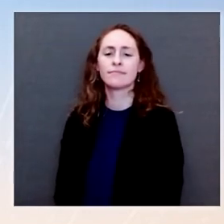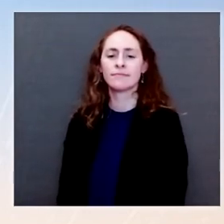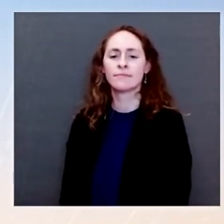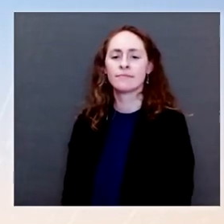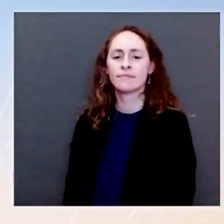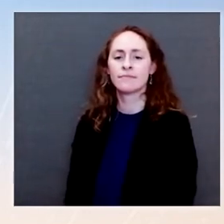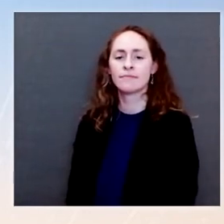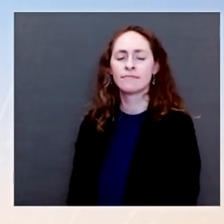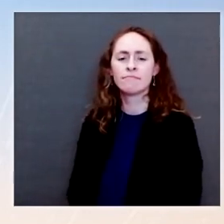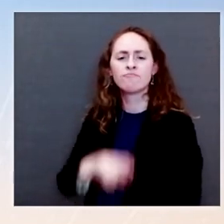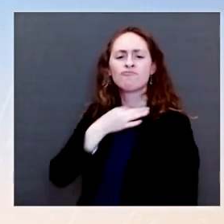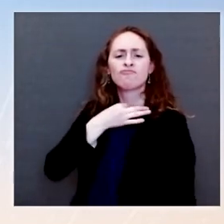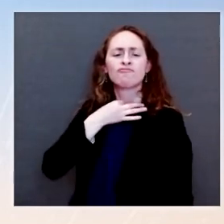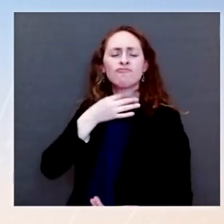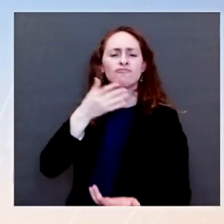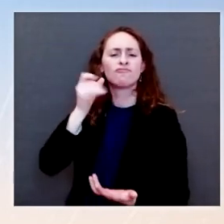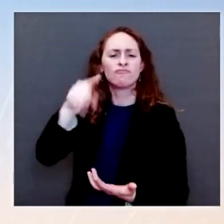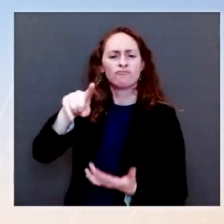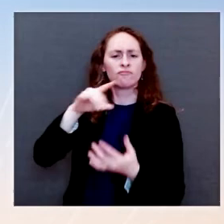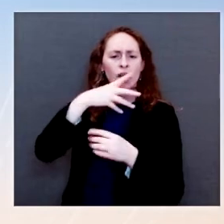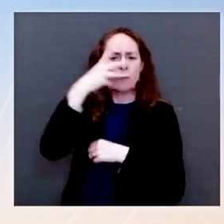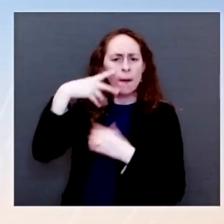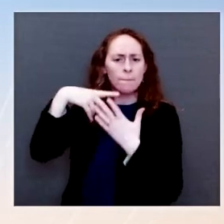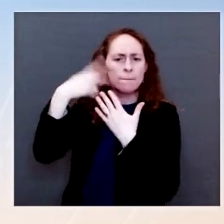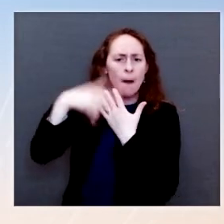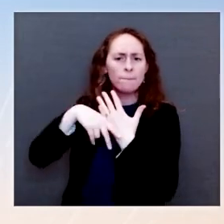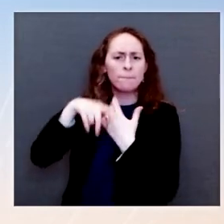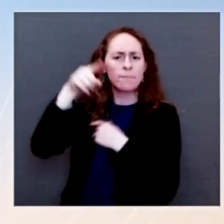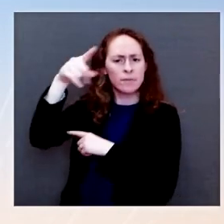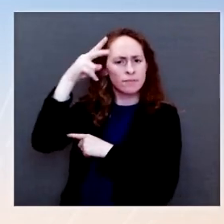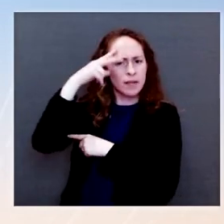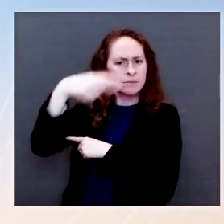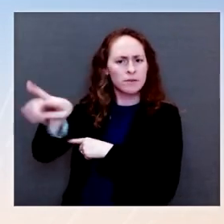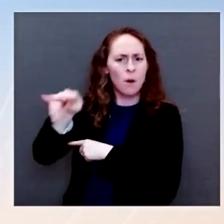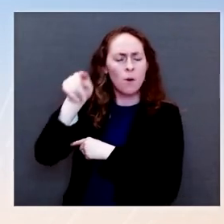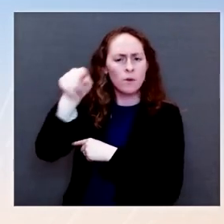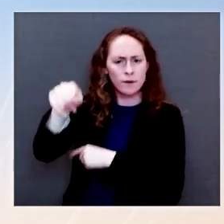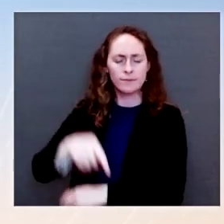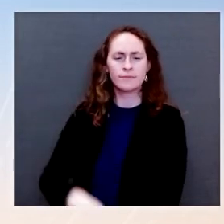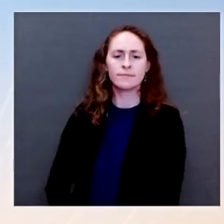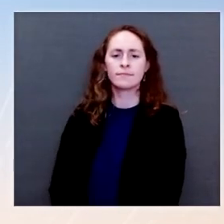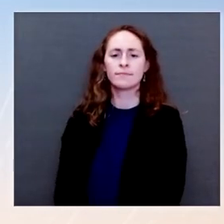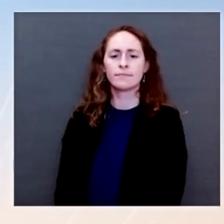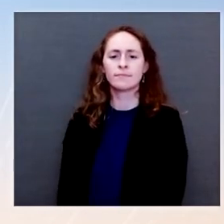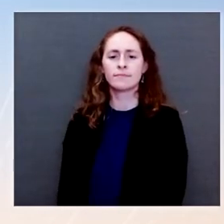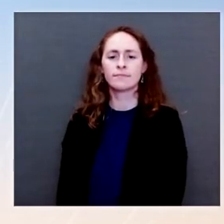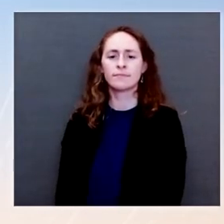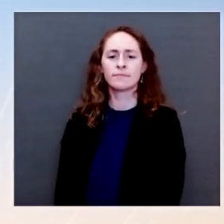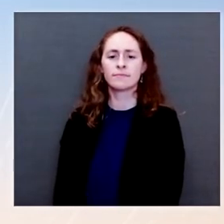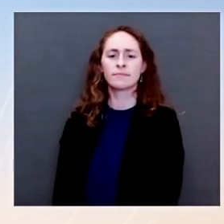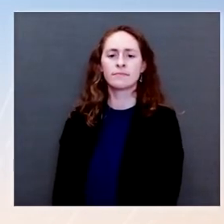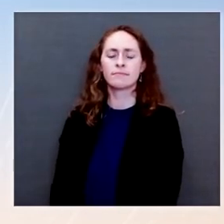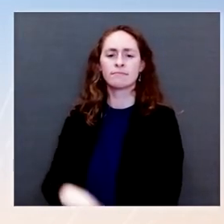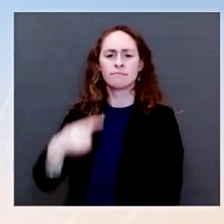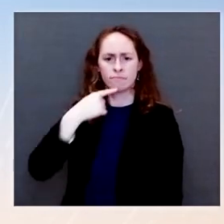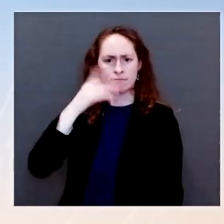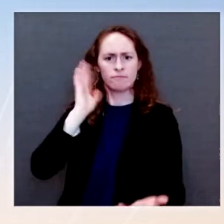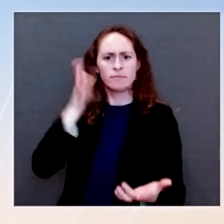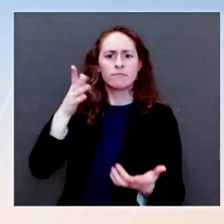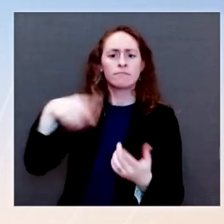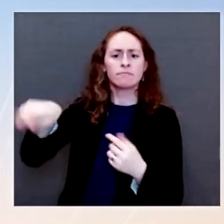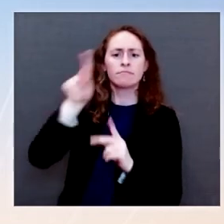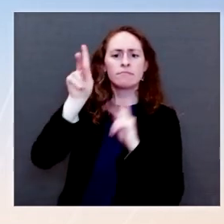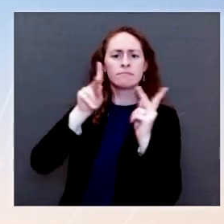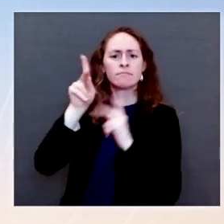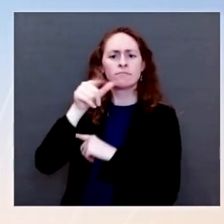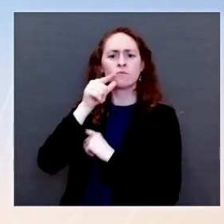them is an empty promise. What can you say to assure those people that, in fact, you'll live by that commitment? Well, I would say first to all of these people that it is